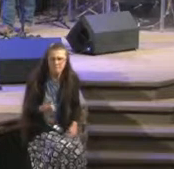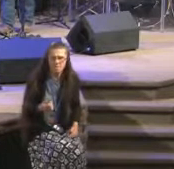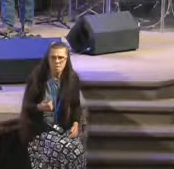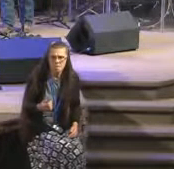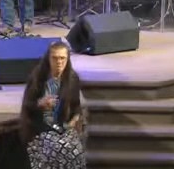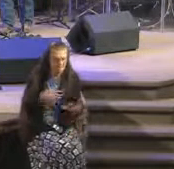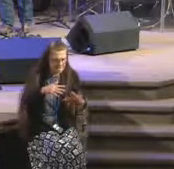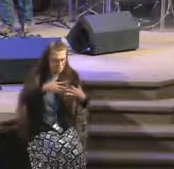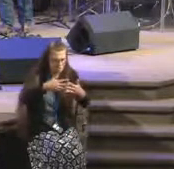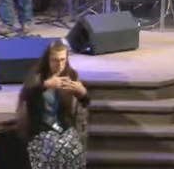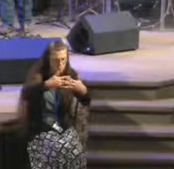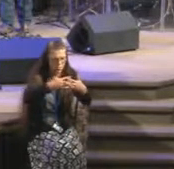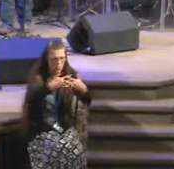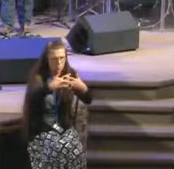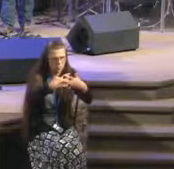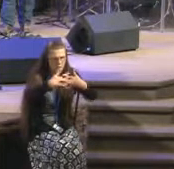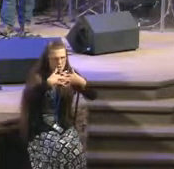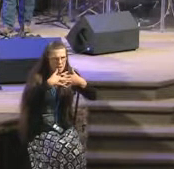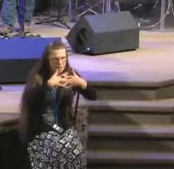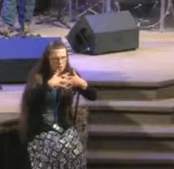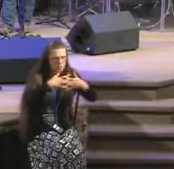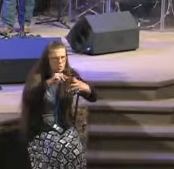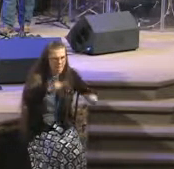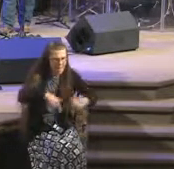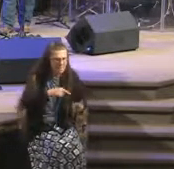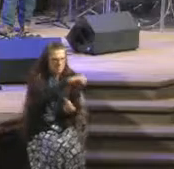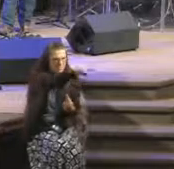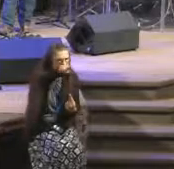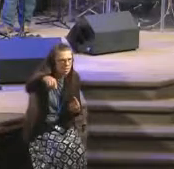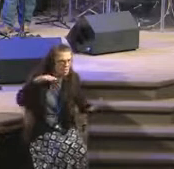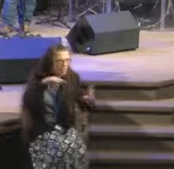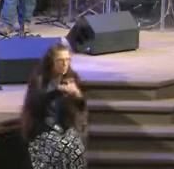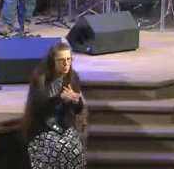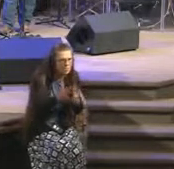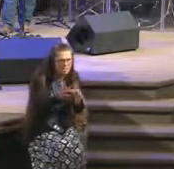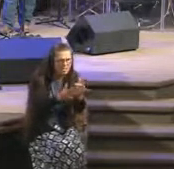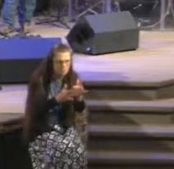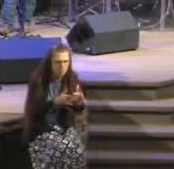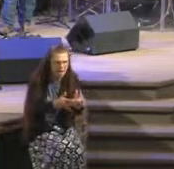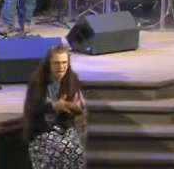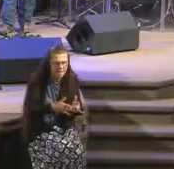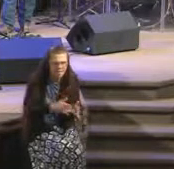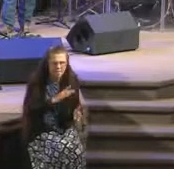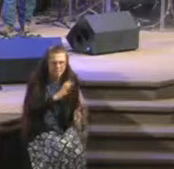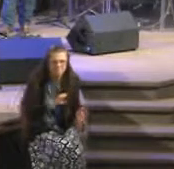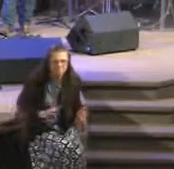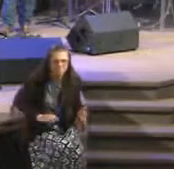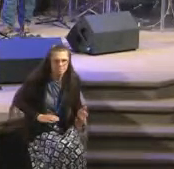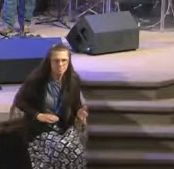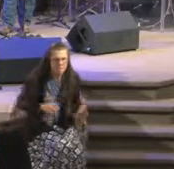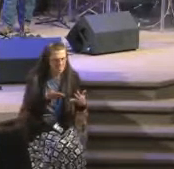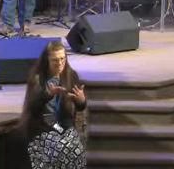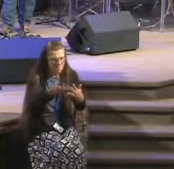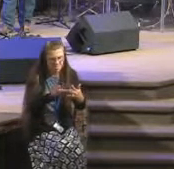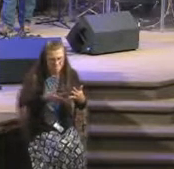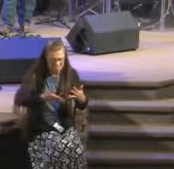woven into the fabric of the lives of those that are around you through Christ Jesus that it leaves a gaping